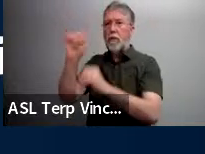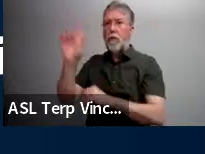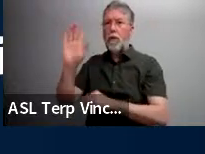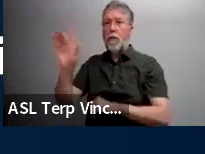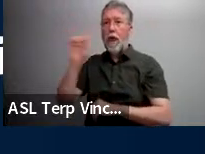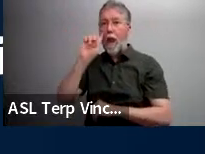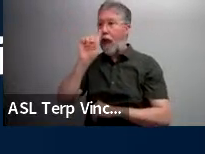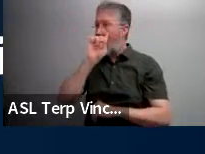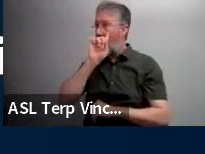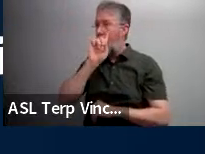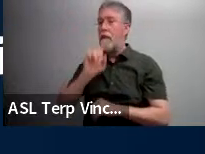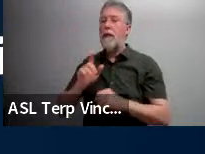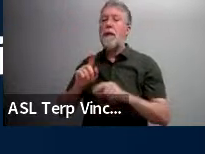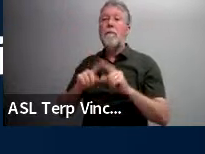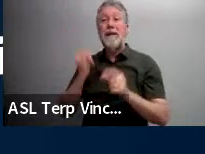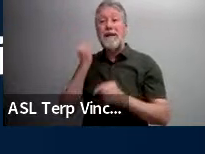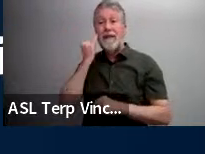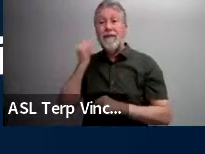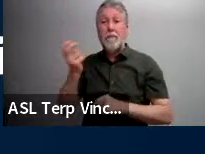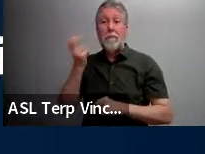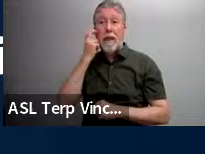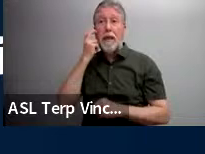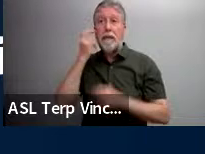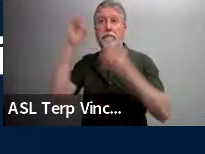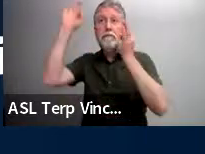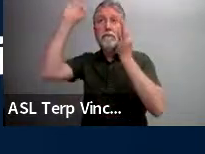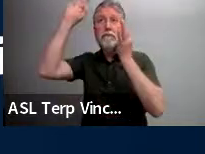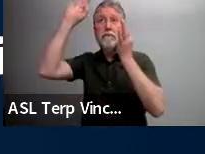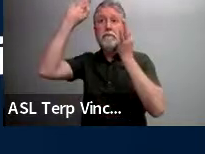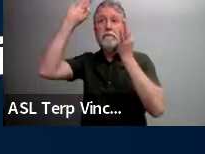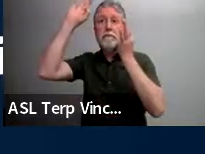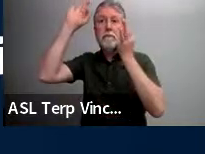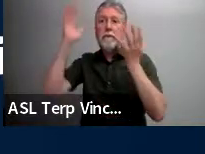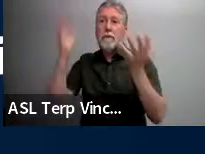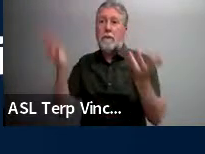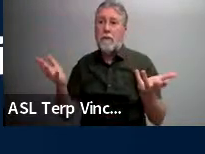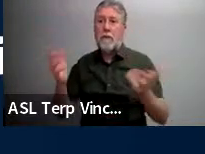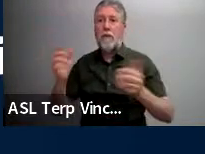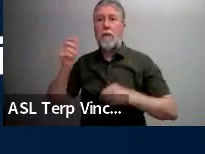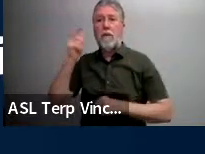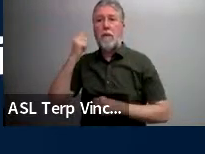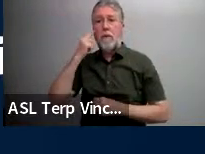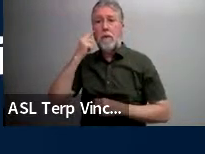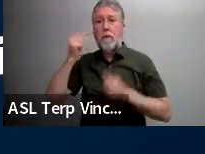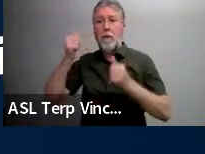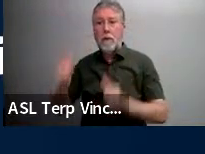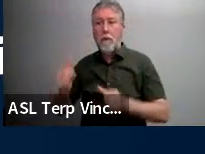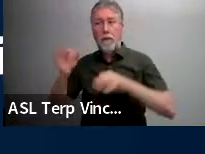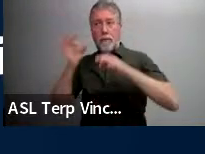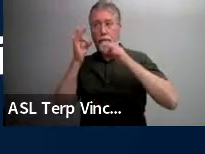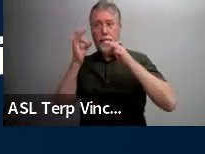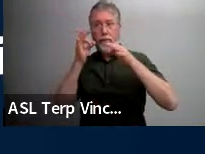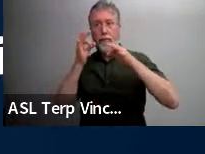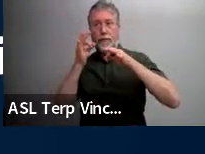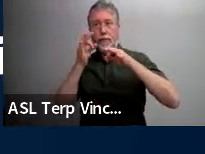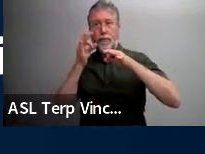will obviously have perhaps different eye movement, and that won't track with what